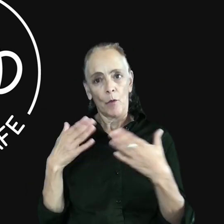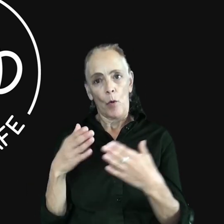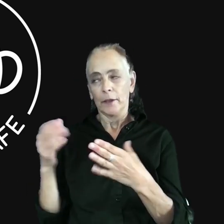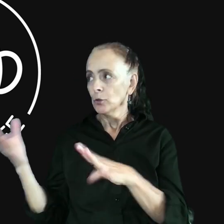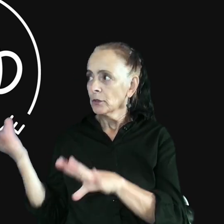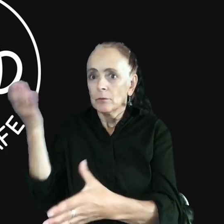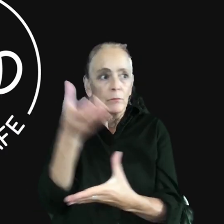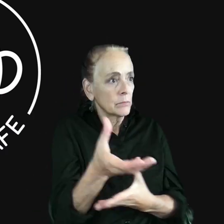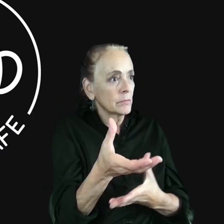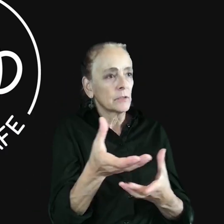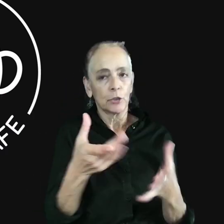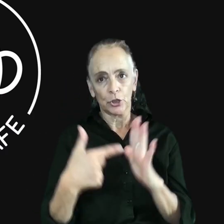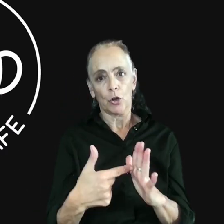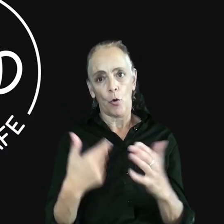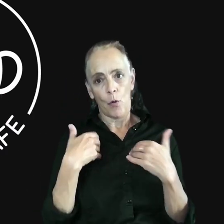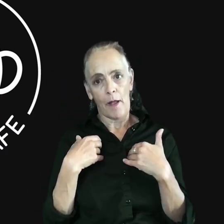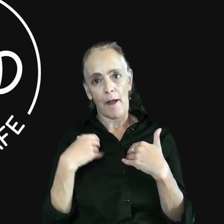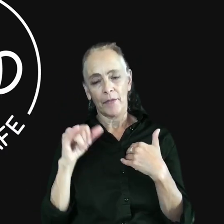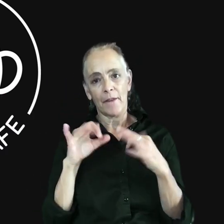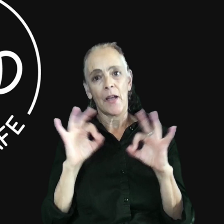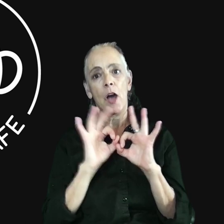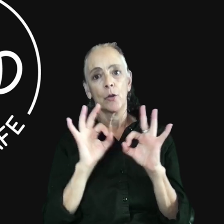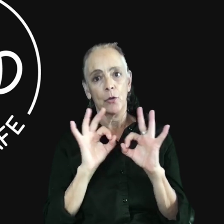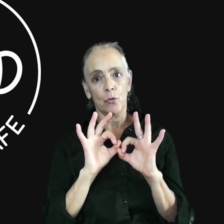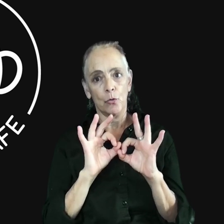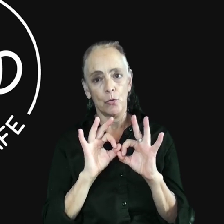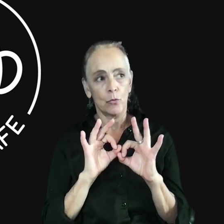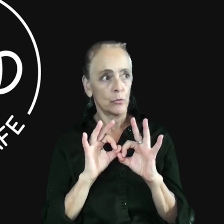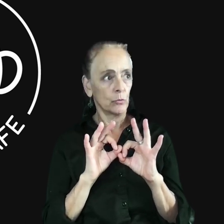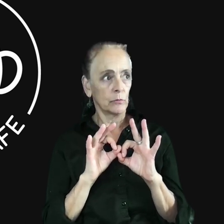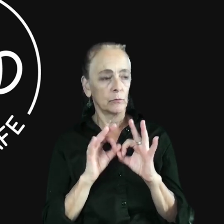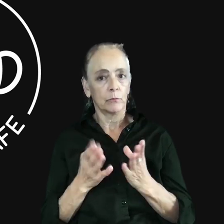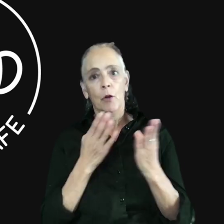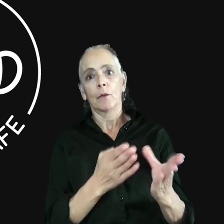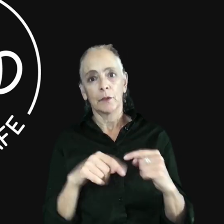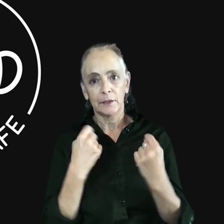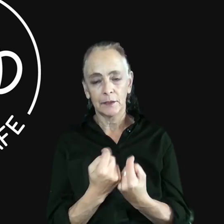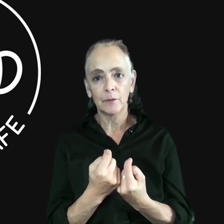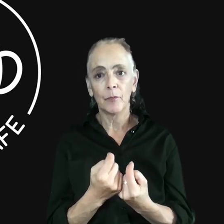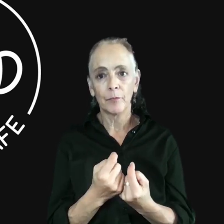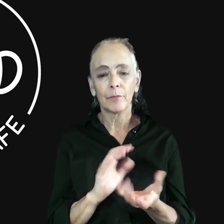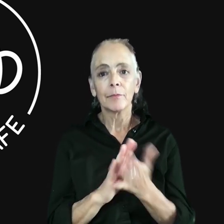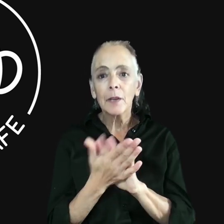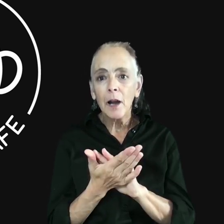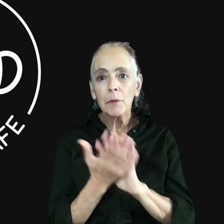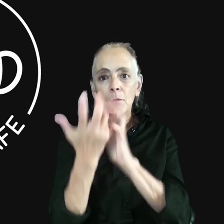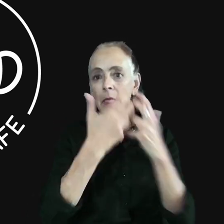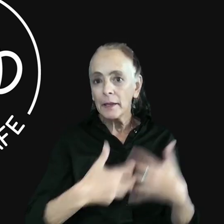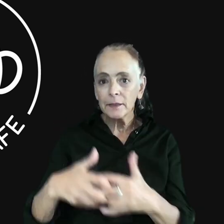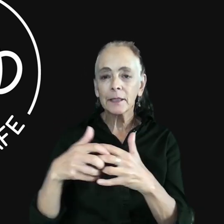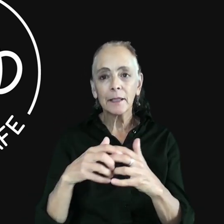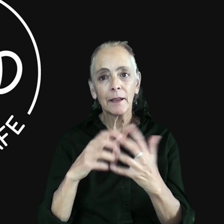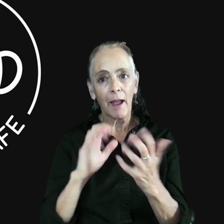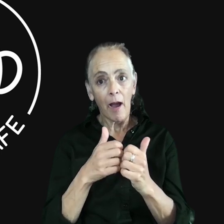really showing where your value is and what you can add to the team and becoming that you know becoming blended by